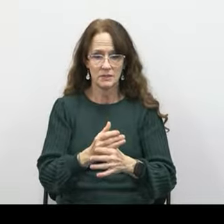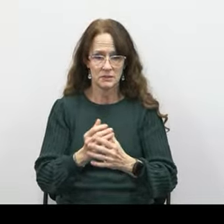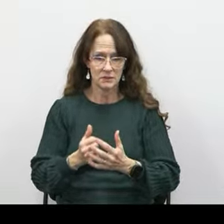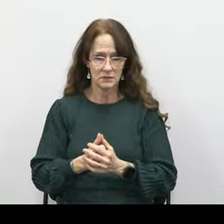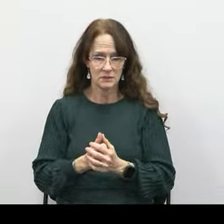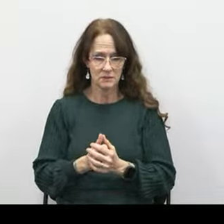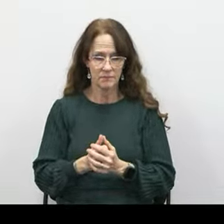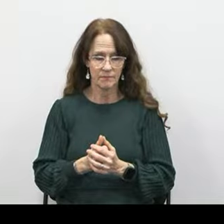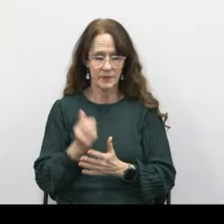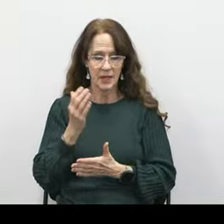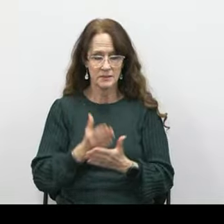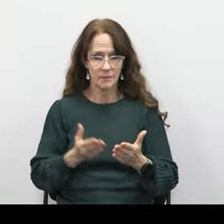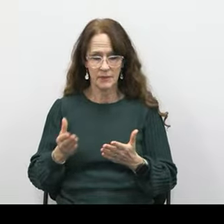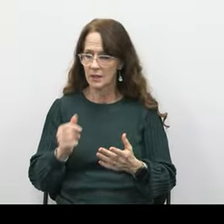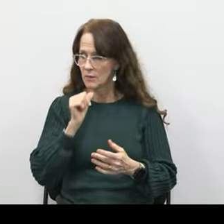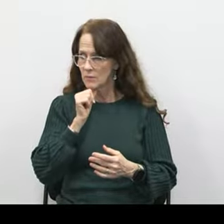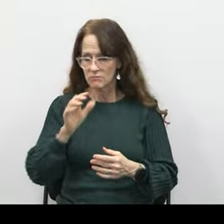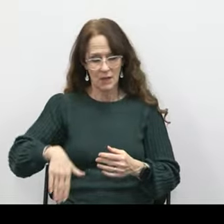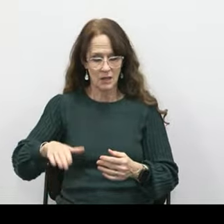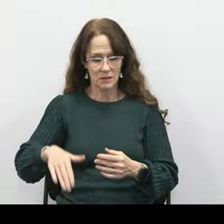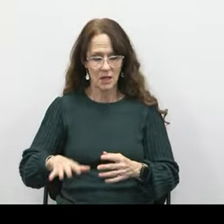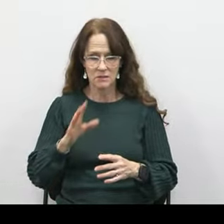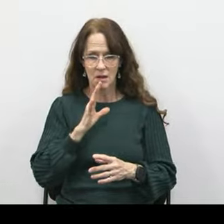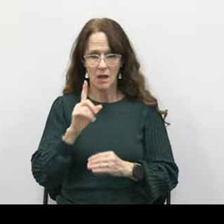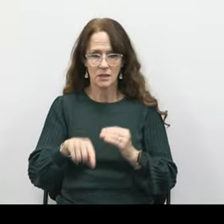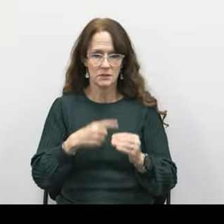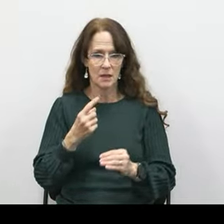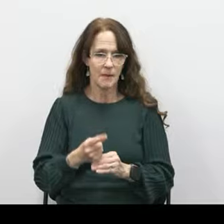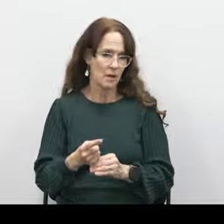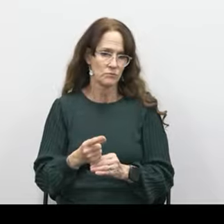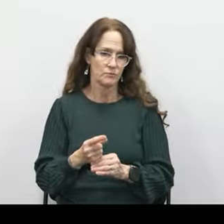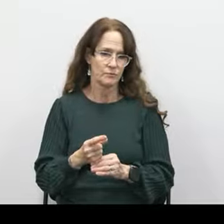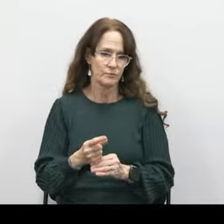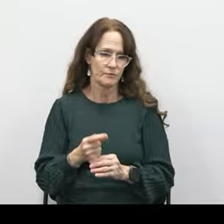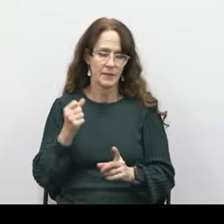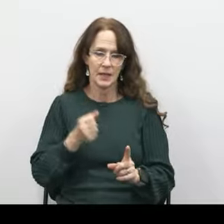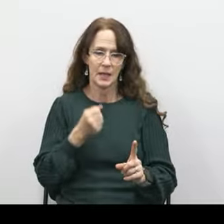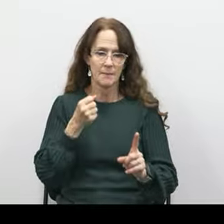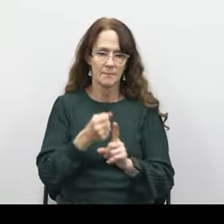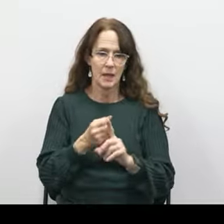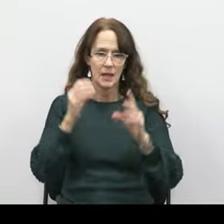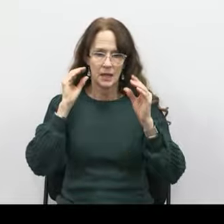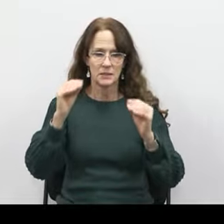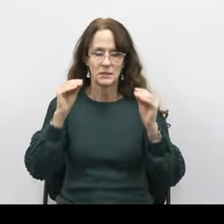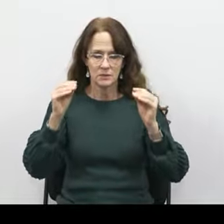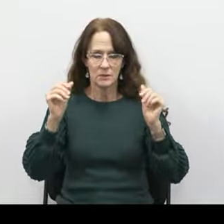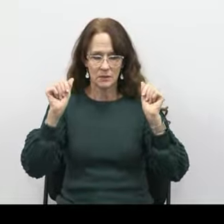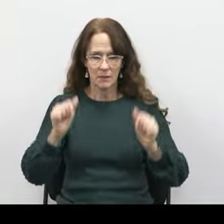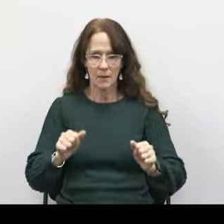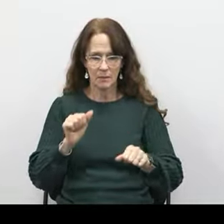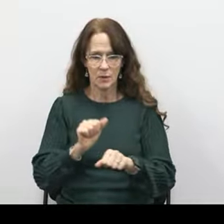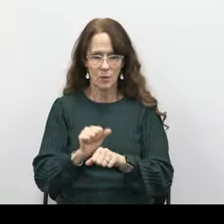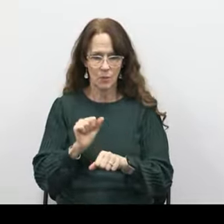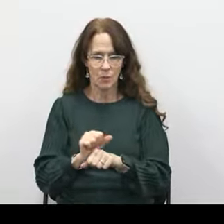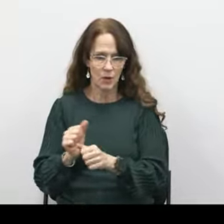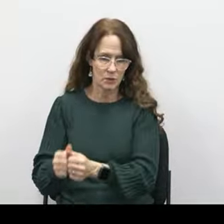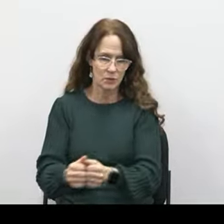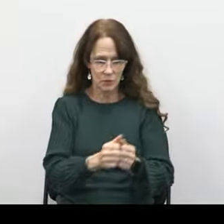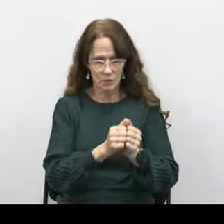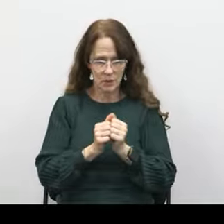often haven't talked about relative to common assessments is that it impacts teachers' ability to work together in service